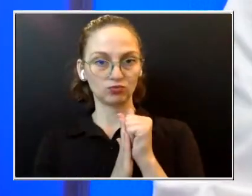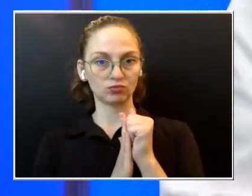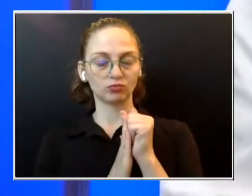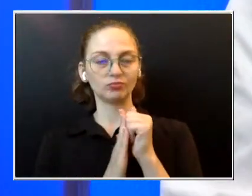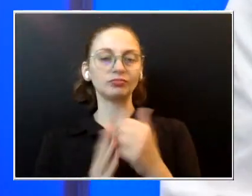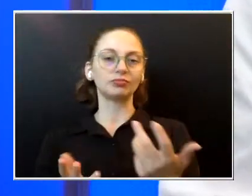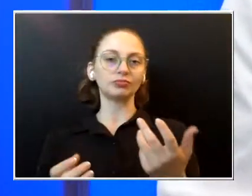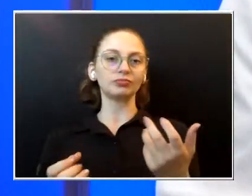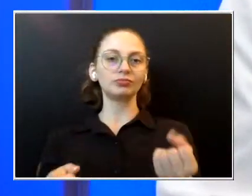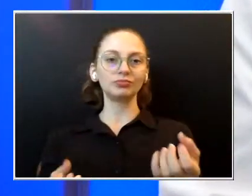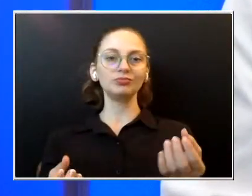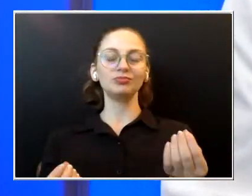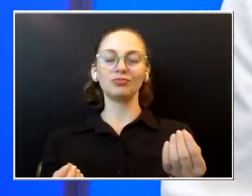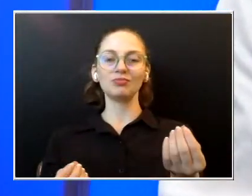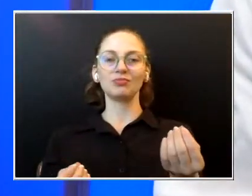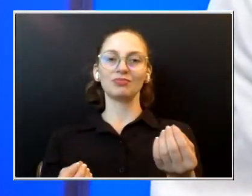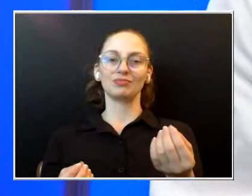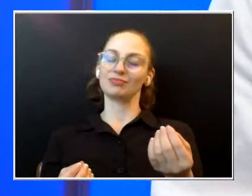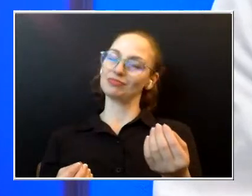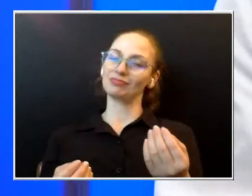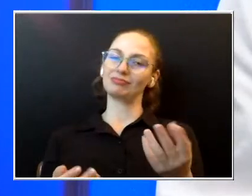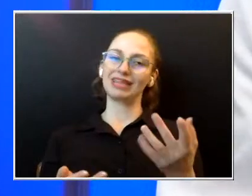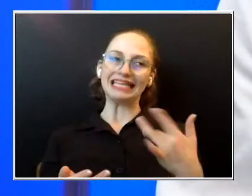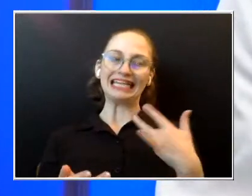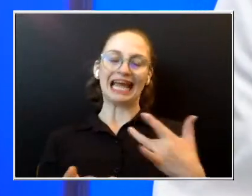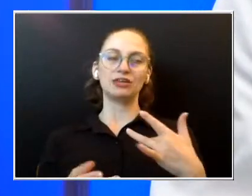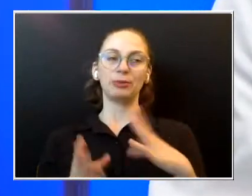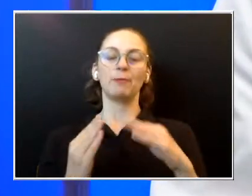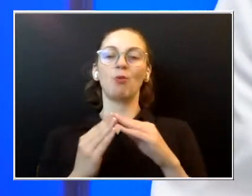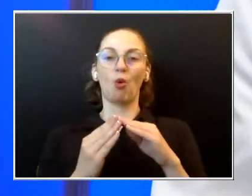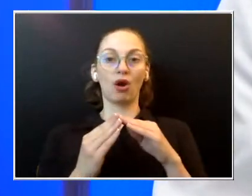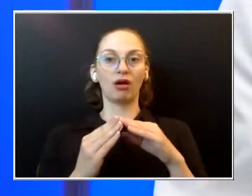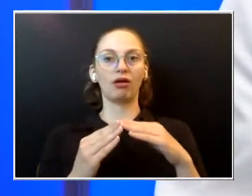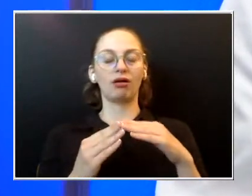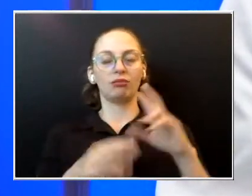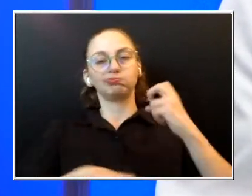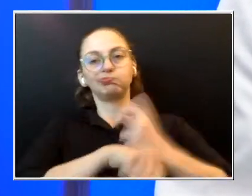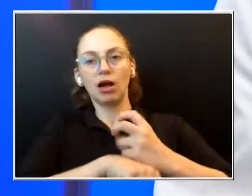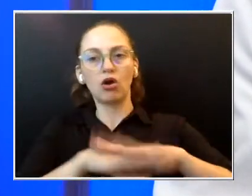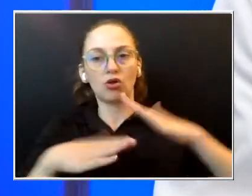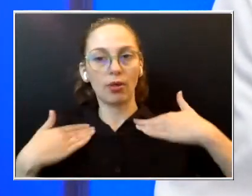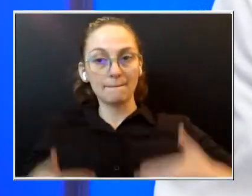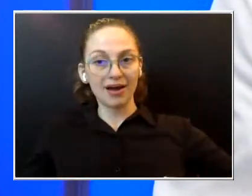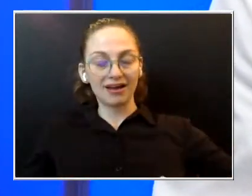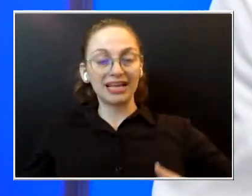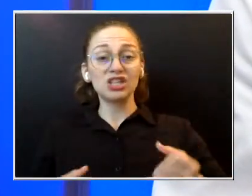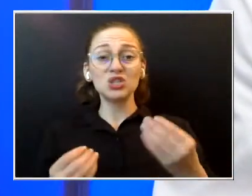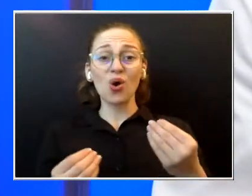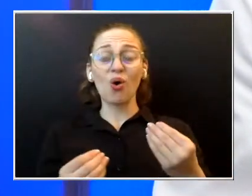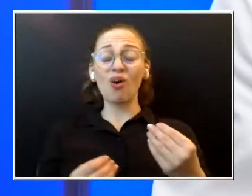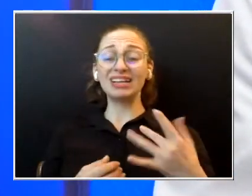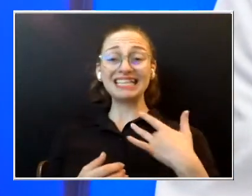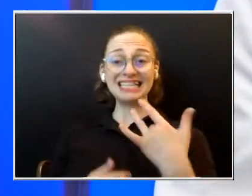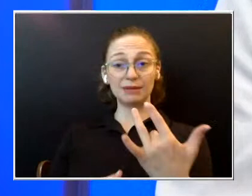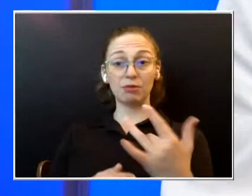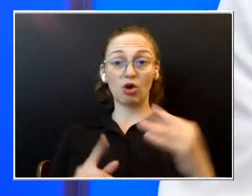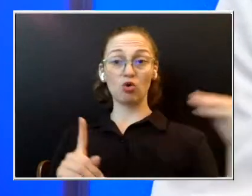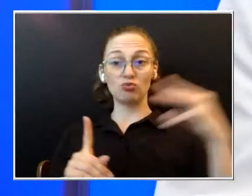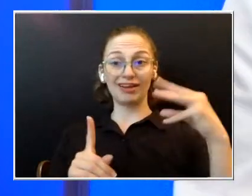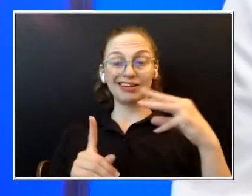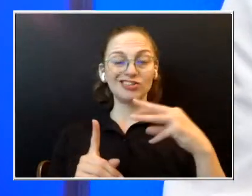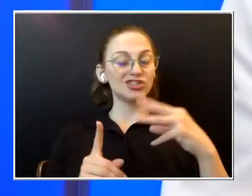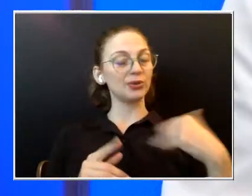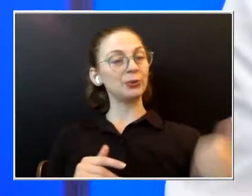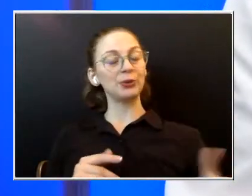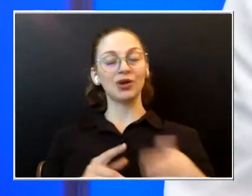other hostile behaviors that they exhibit. It's hard to kill those cells with conventional radiation because photons, you really need oxygen present